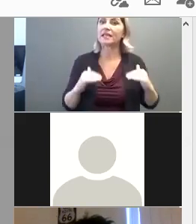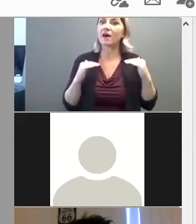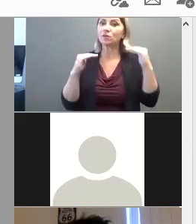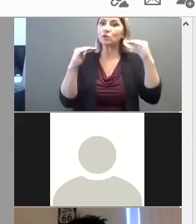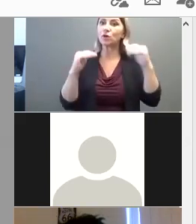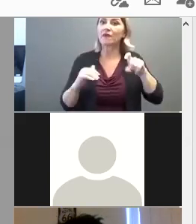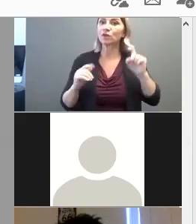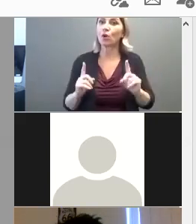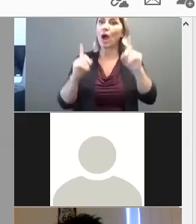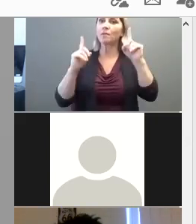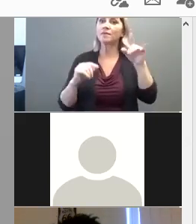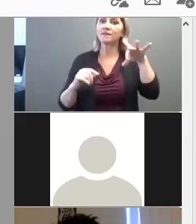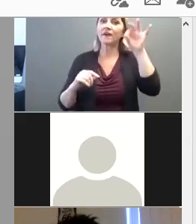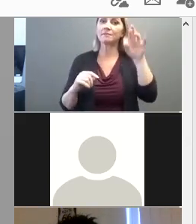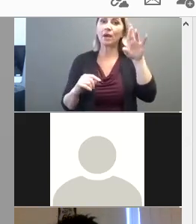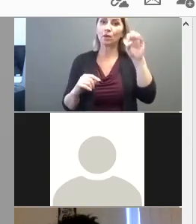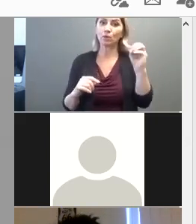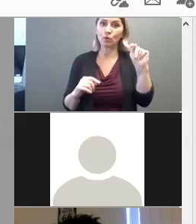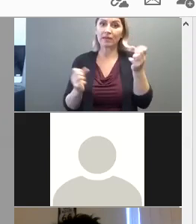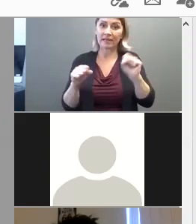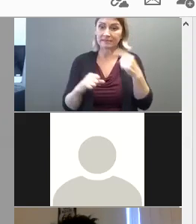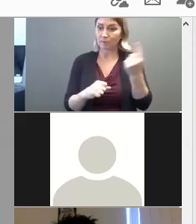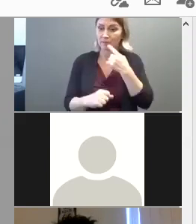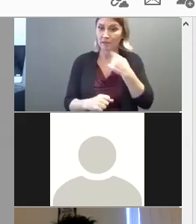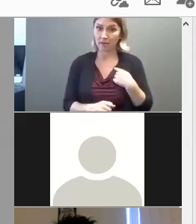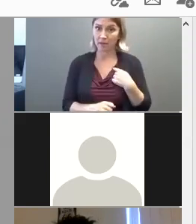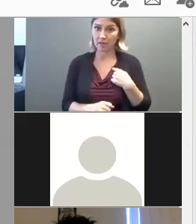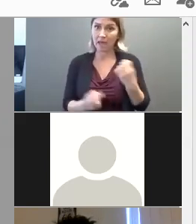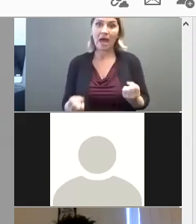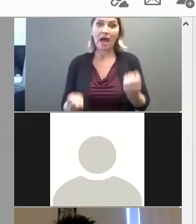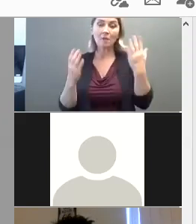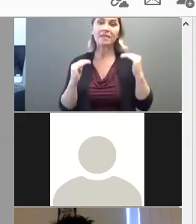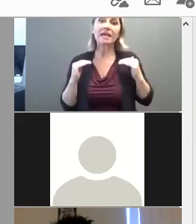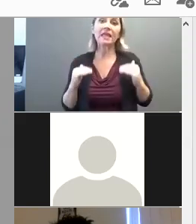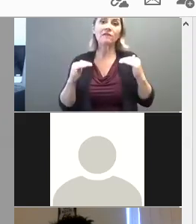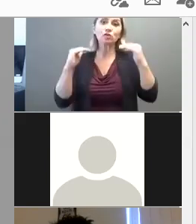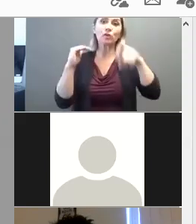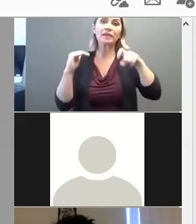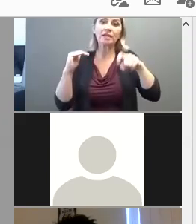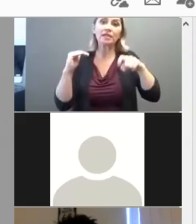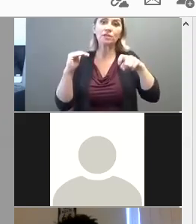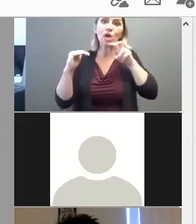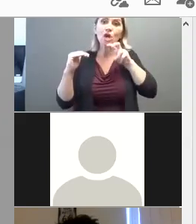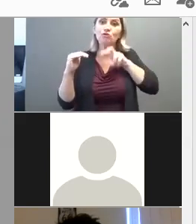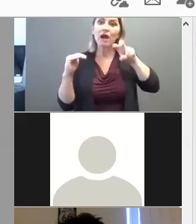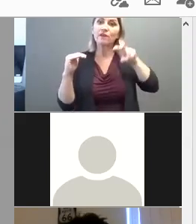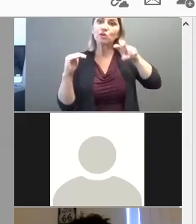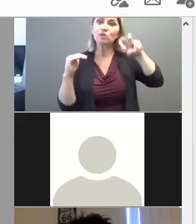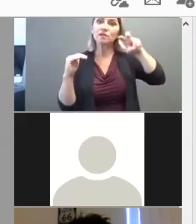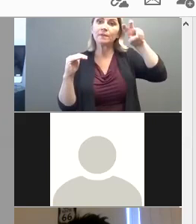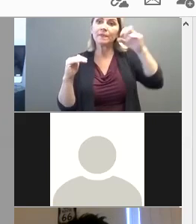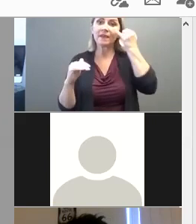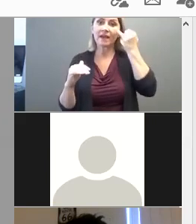order to find my root node? Can someone tell me? How many levels would I need to traverse if we have